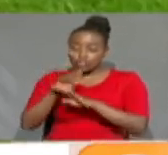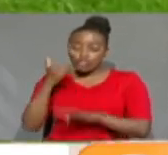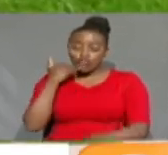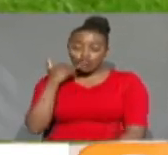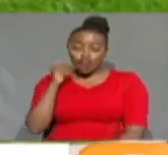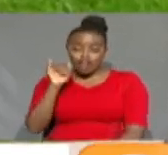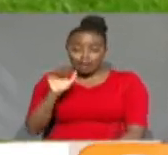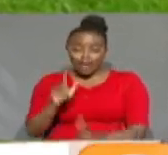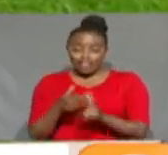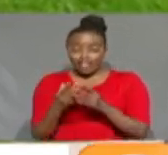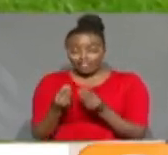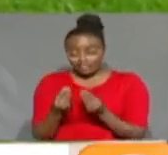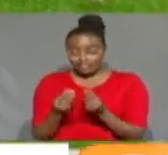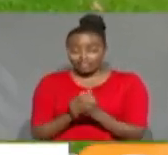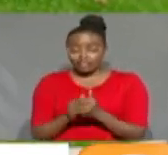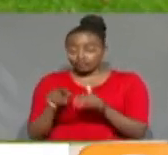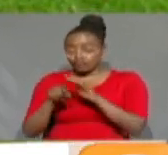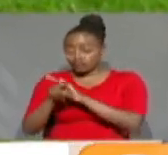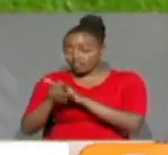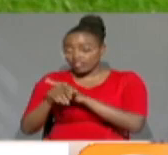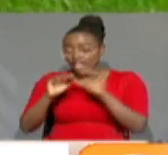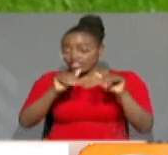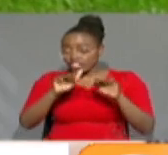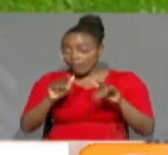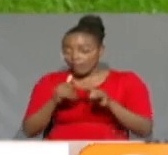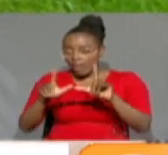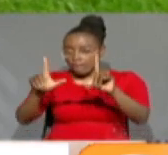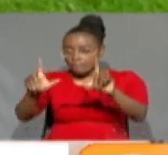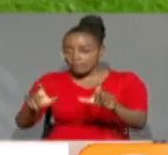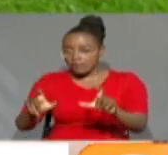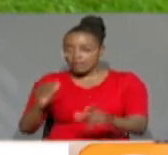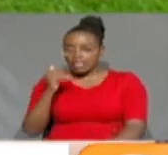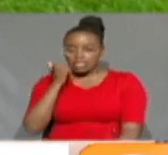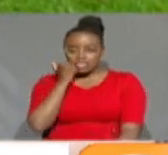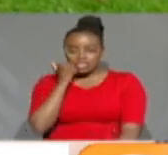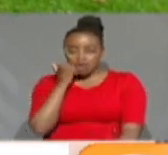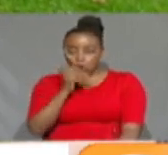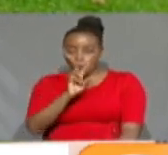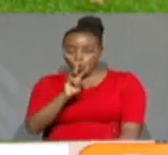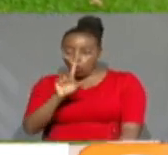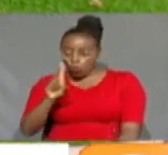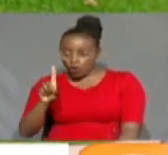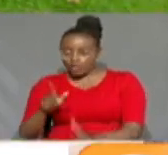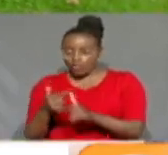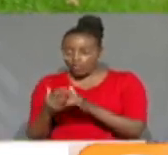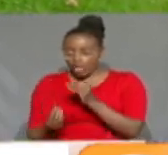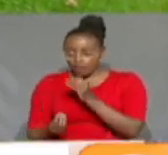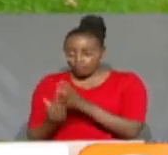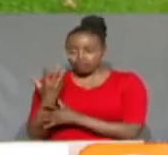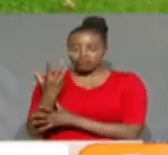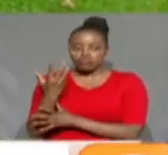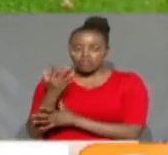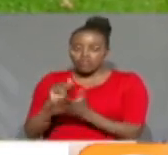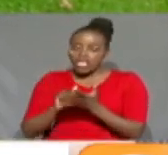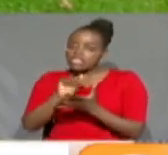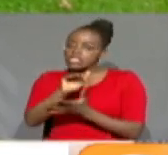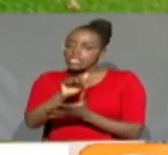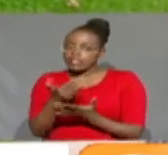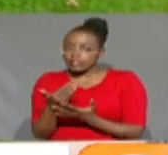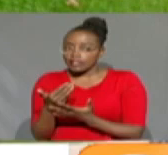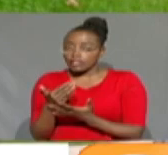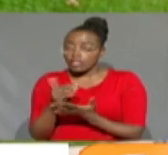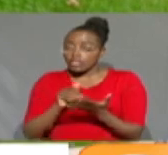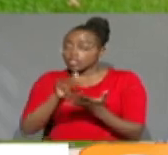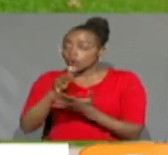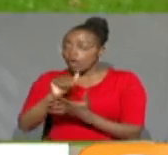you can easily go to your field, take a picture of the disease or the weed, and upload it